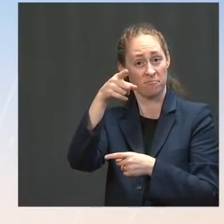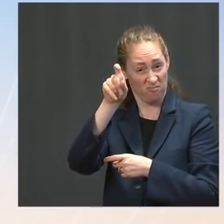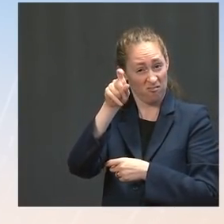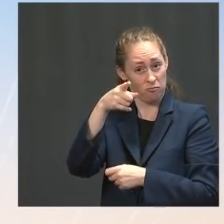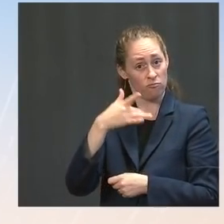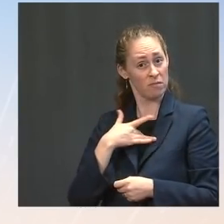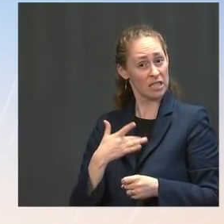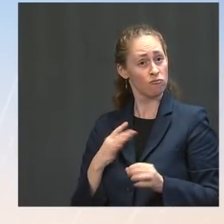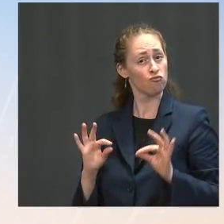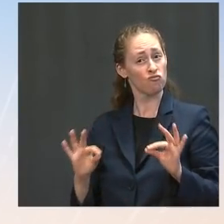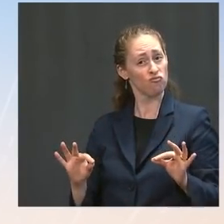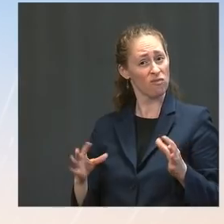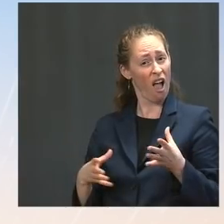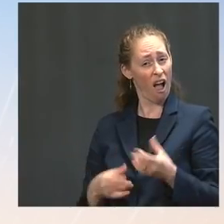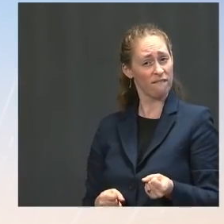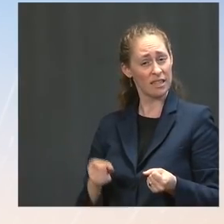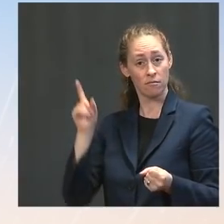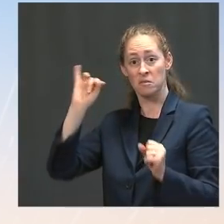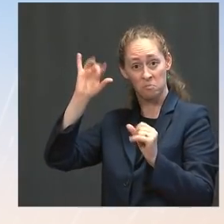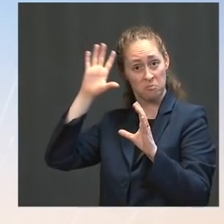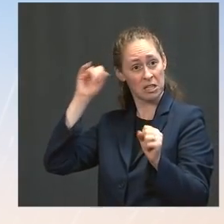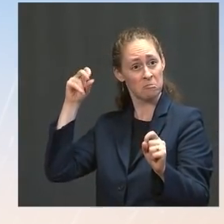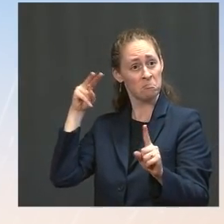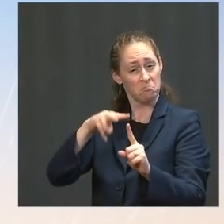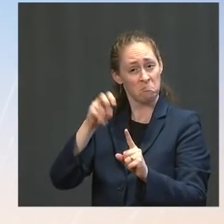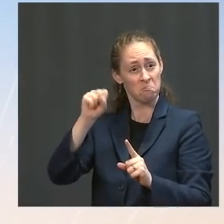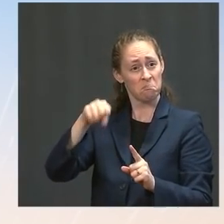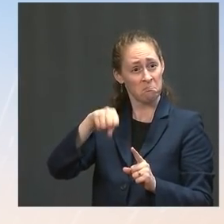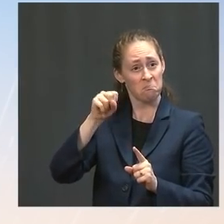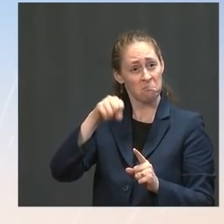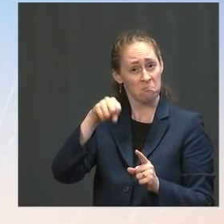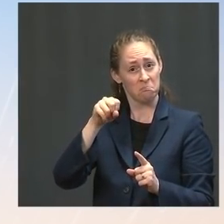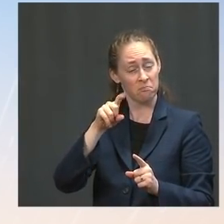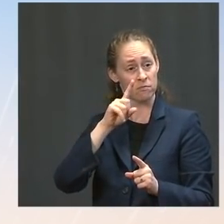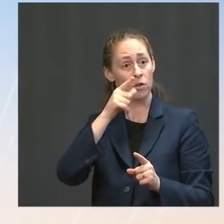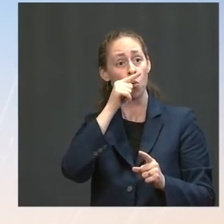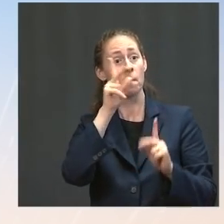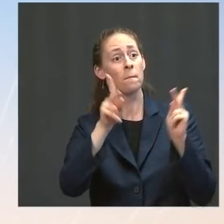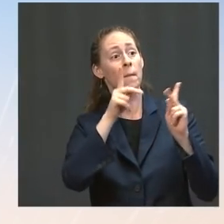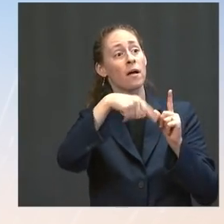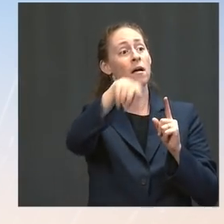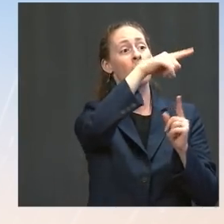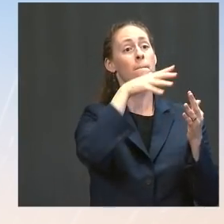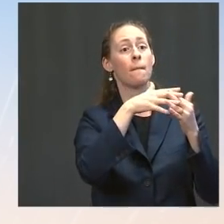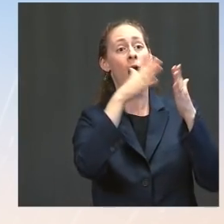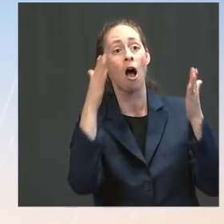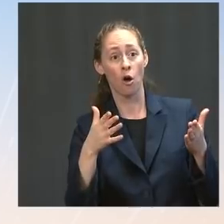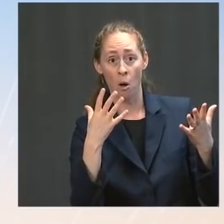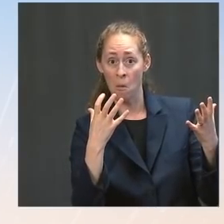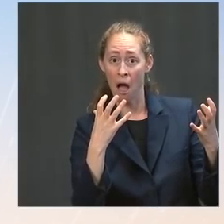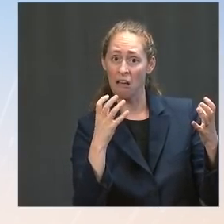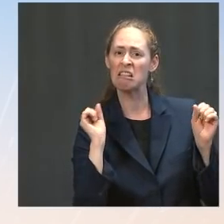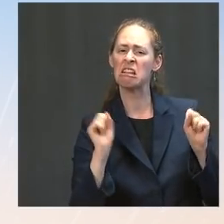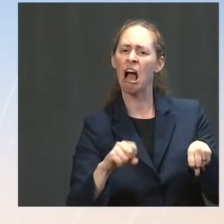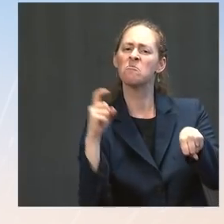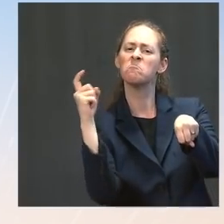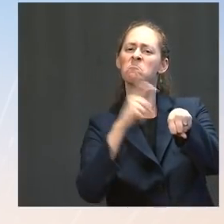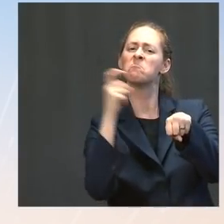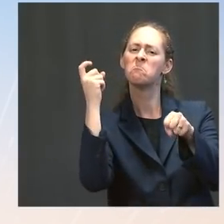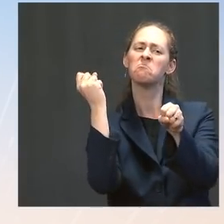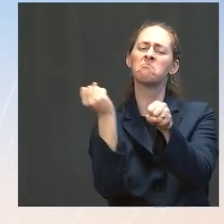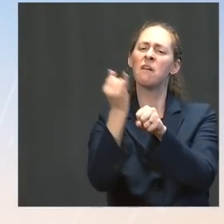Back in 2015, when you were in a previous administration, one of the things that you guys argued was that the refugee